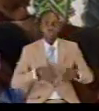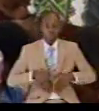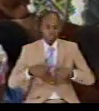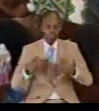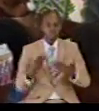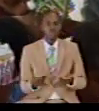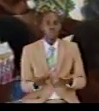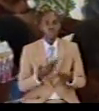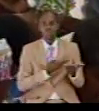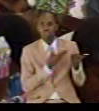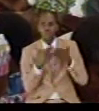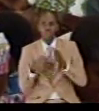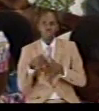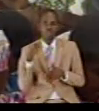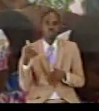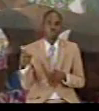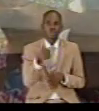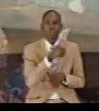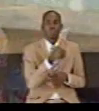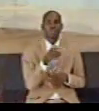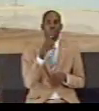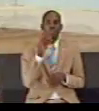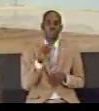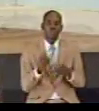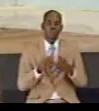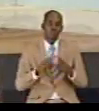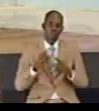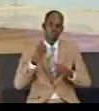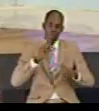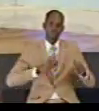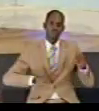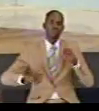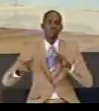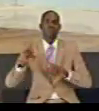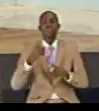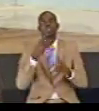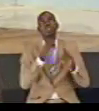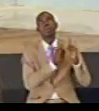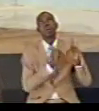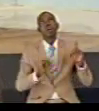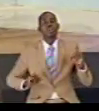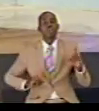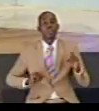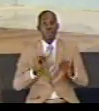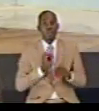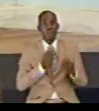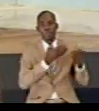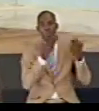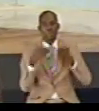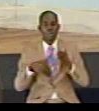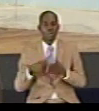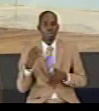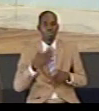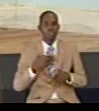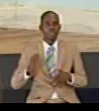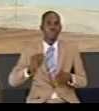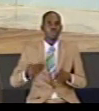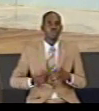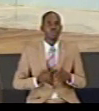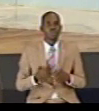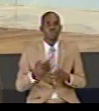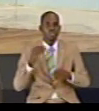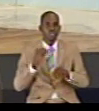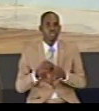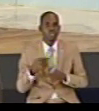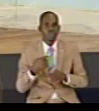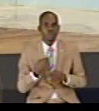open your mouth. I pour out my soul in me. For I had gone with the multitude. I